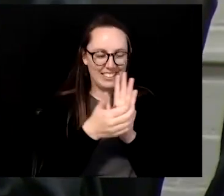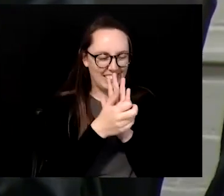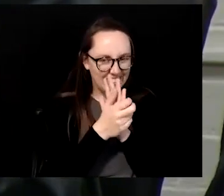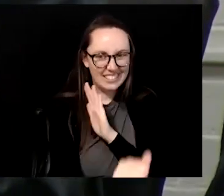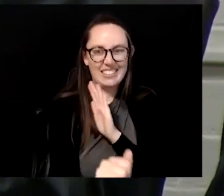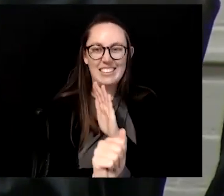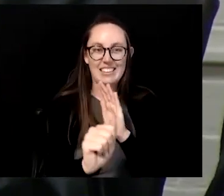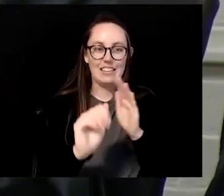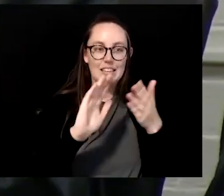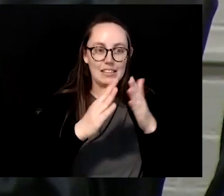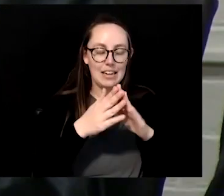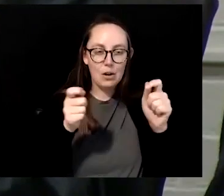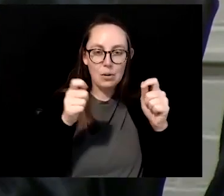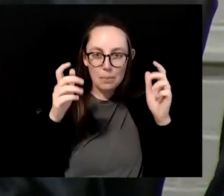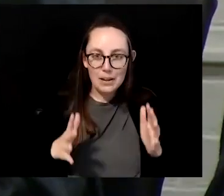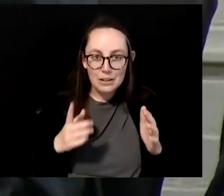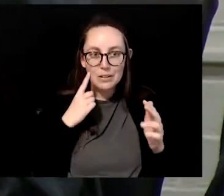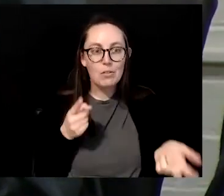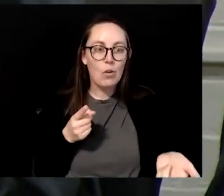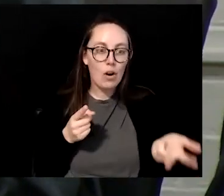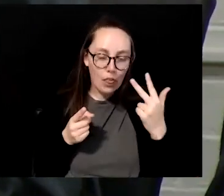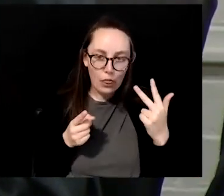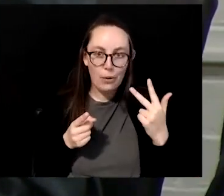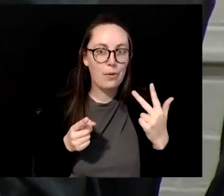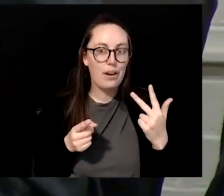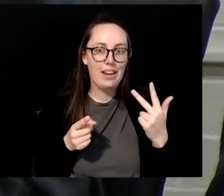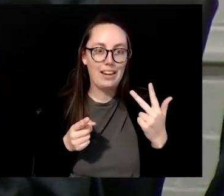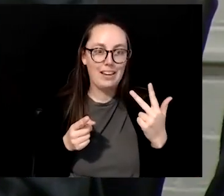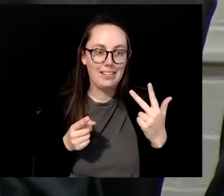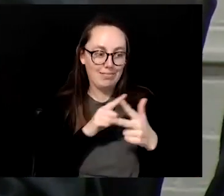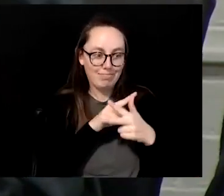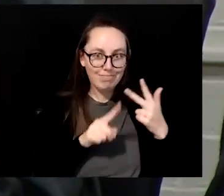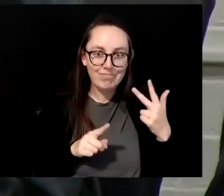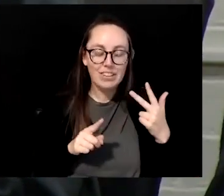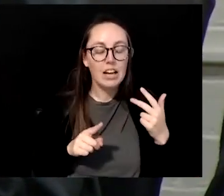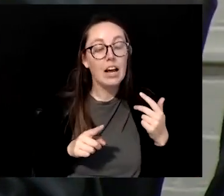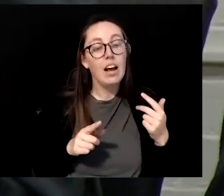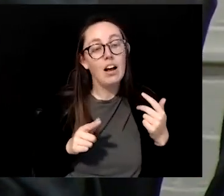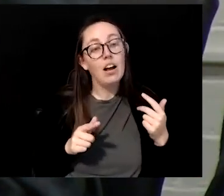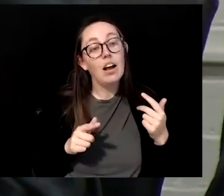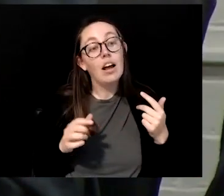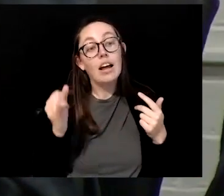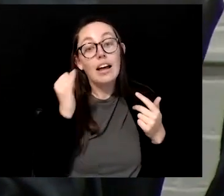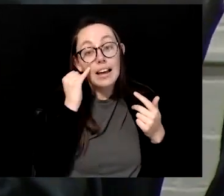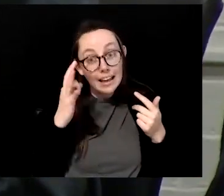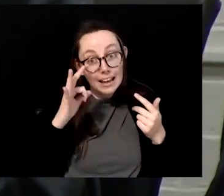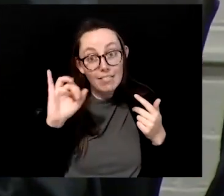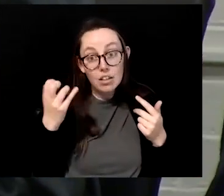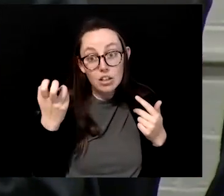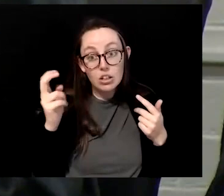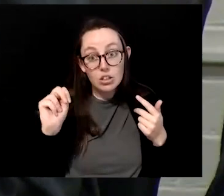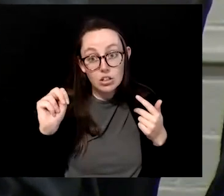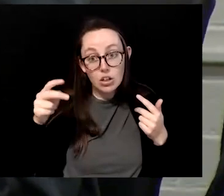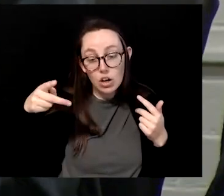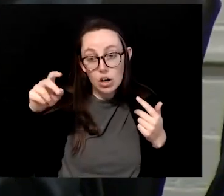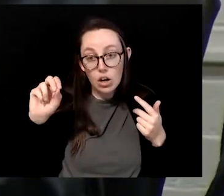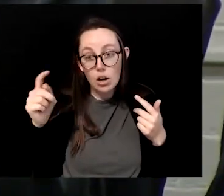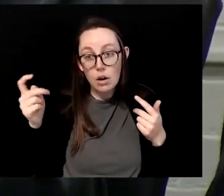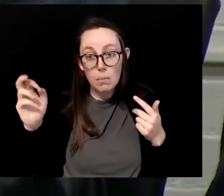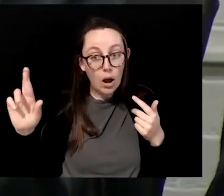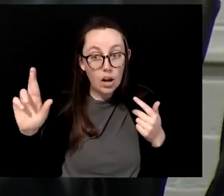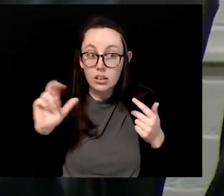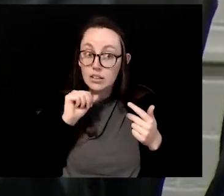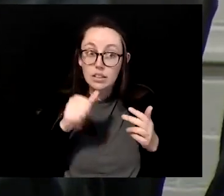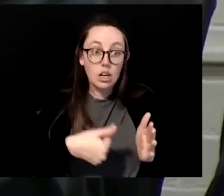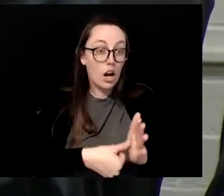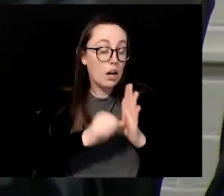reluctantly to stay on this board yet one more year or run for one more year if John Potter had not impressed the heck out of me right